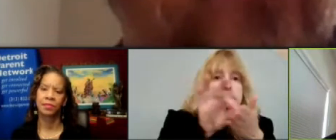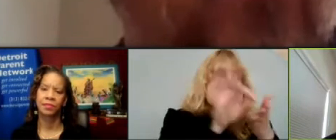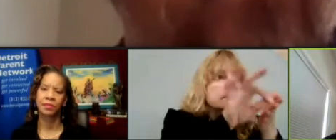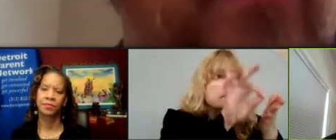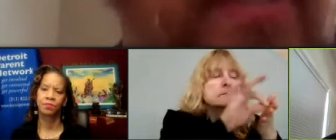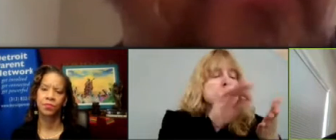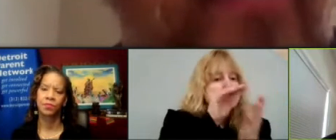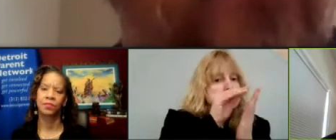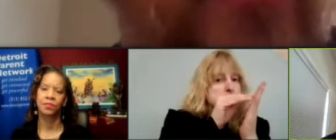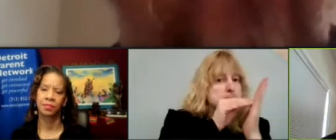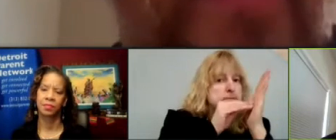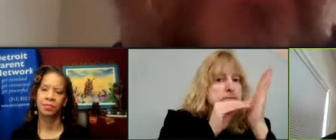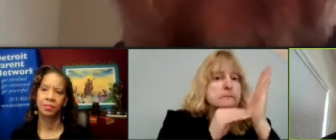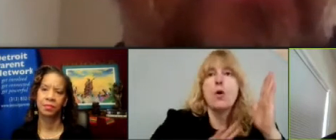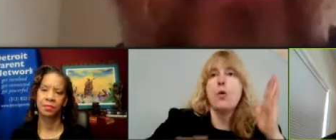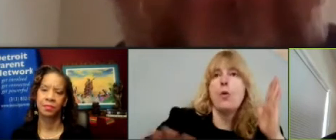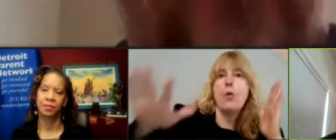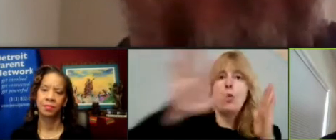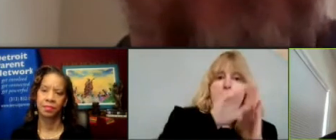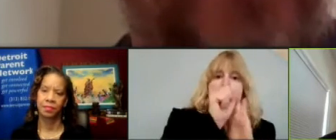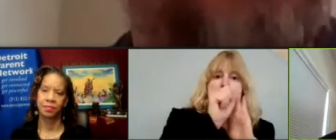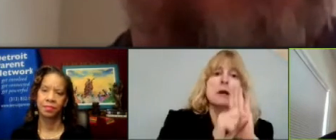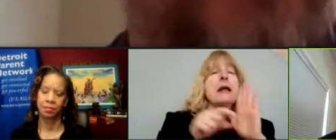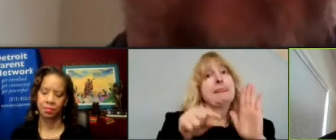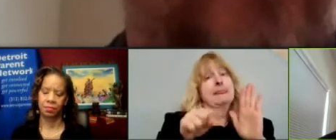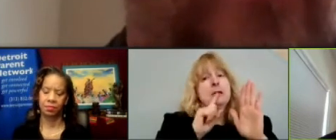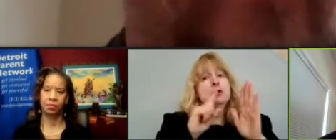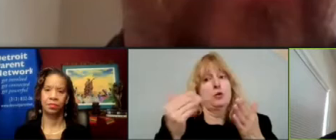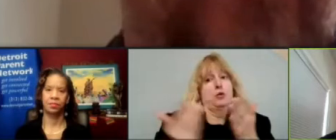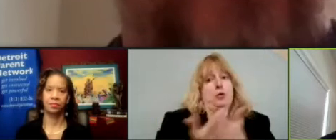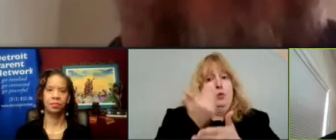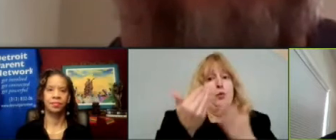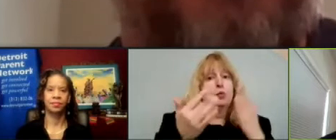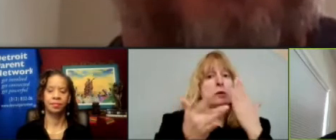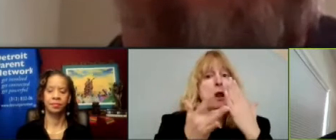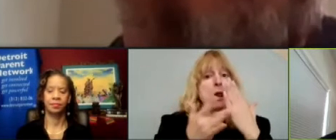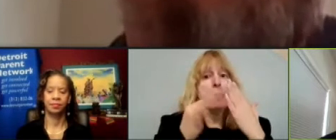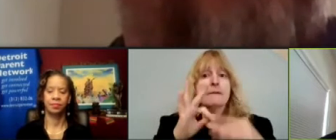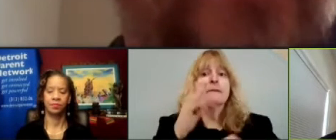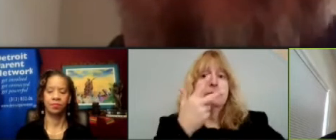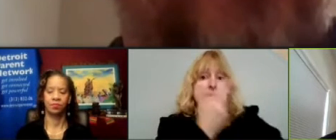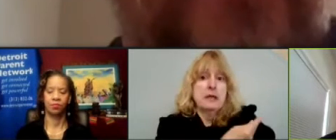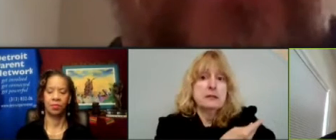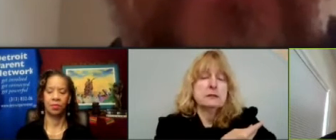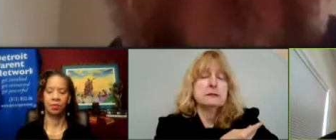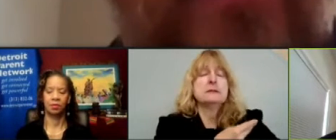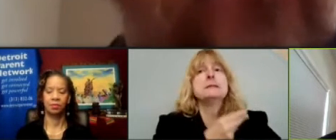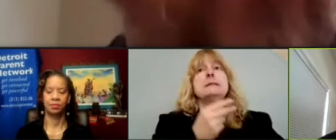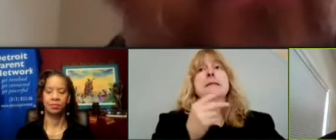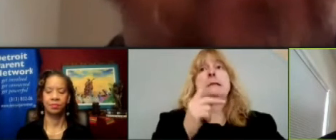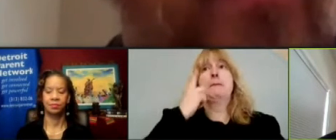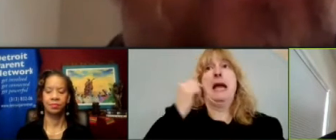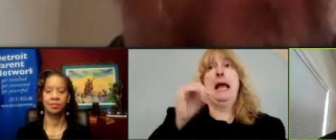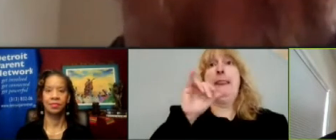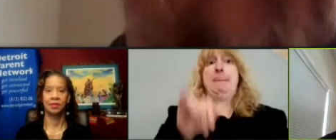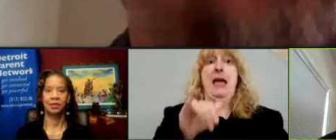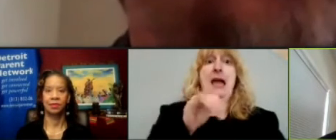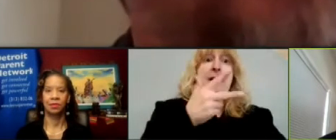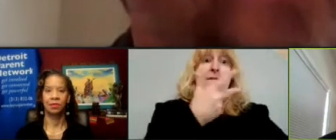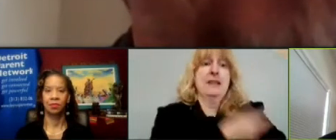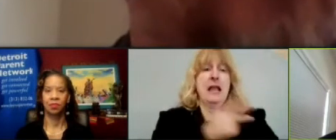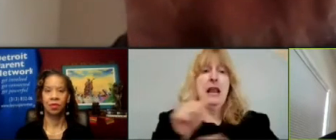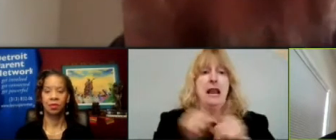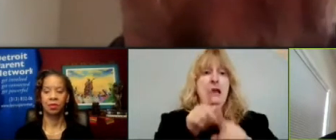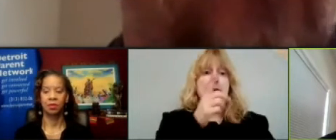This is a new technology of vaccine, although I say that lightly, because this vaccine, as Dr. Fuller talked about,